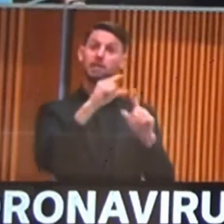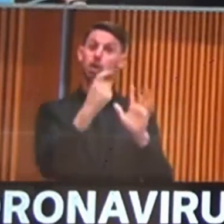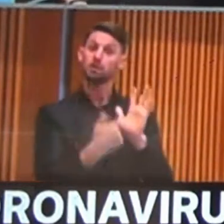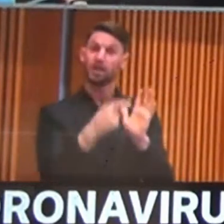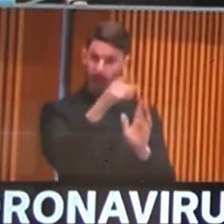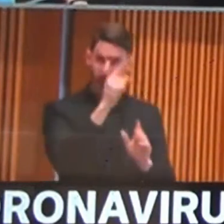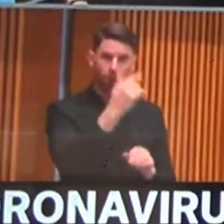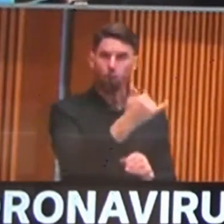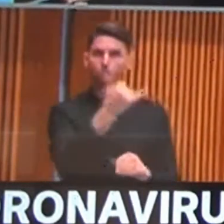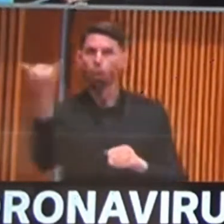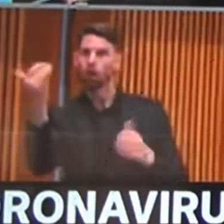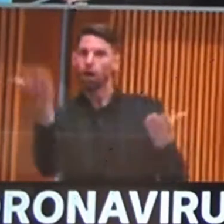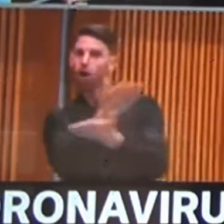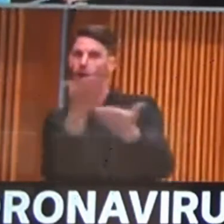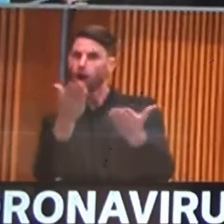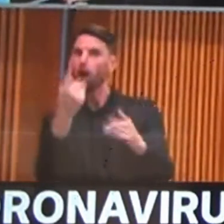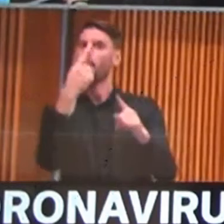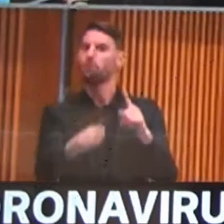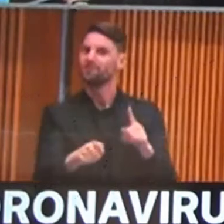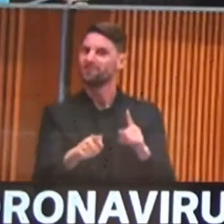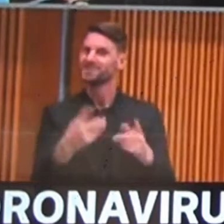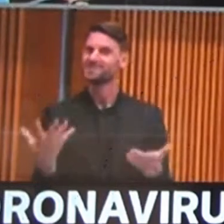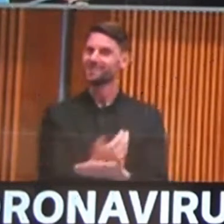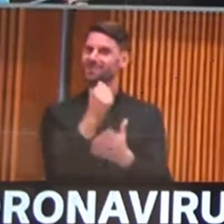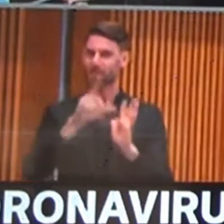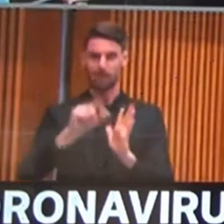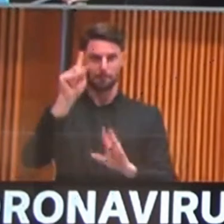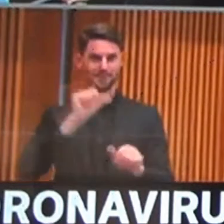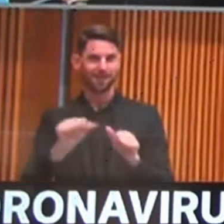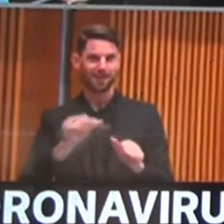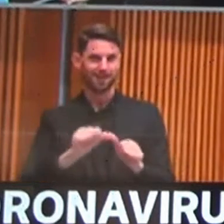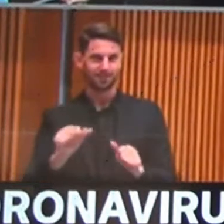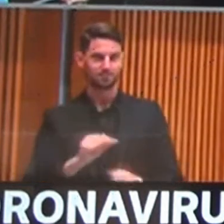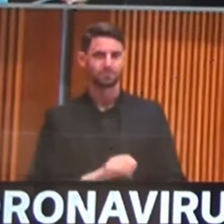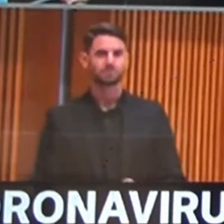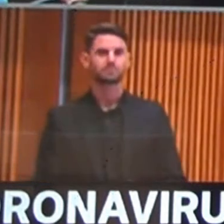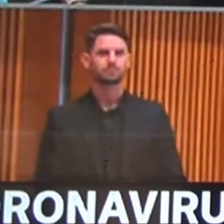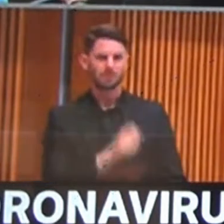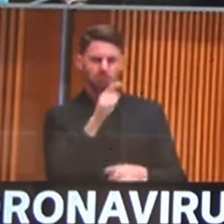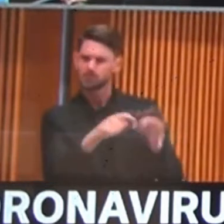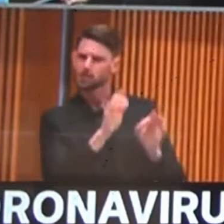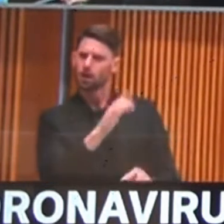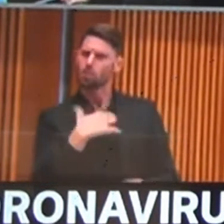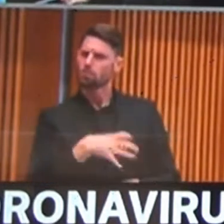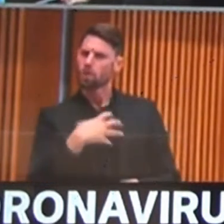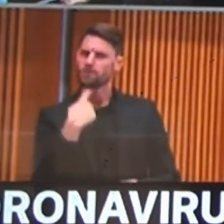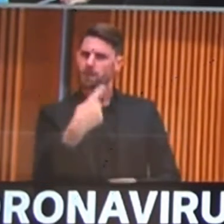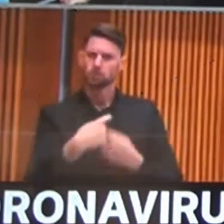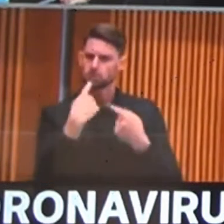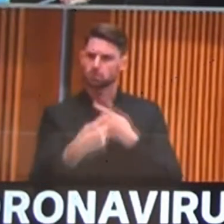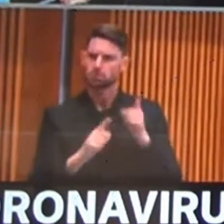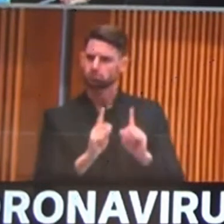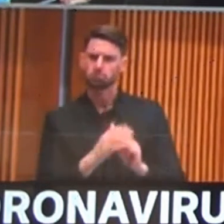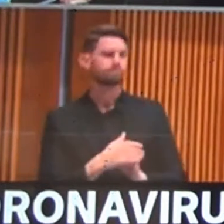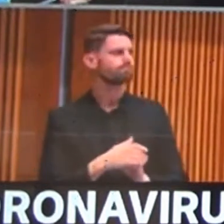not prescription of these drugs? Well, Minister. I'm going to let the medical advisors provide the medical advice, and that's